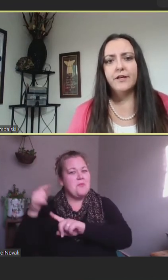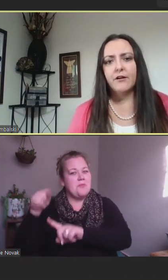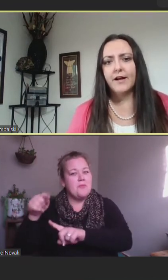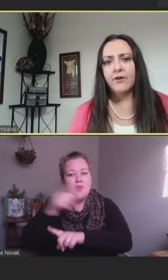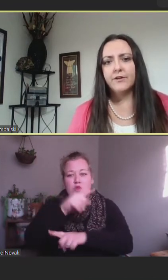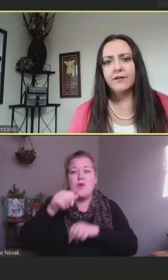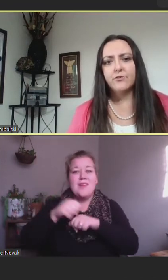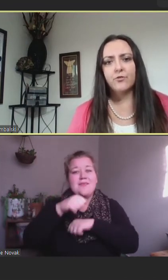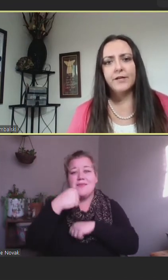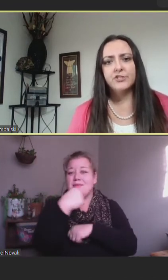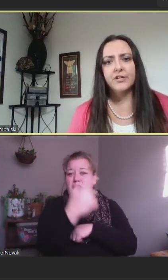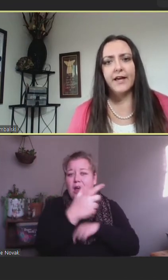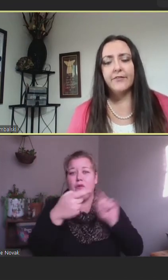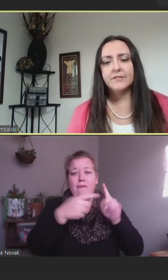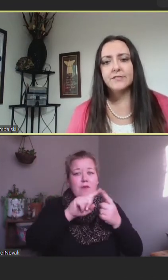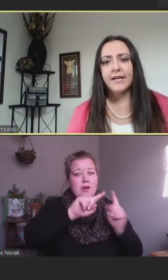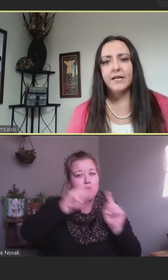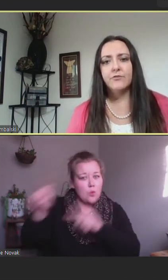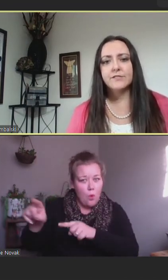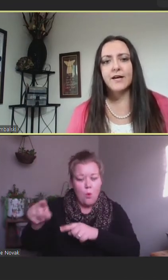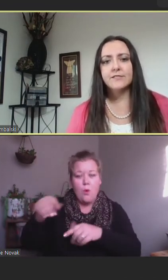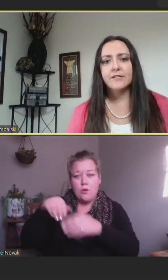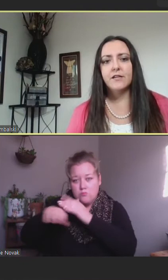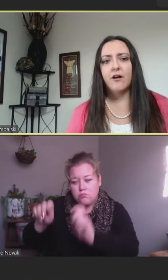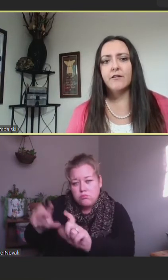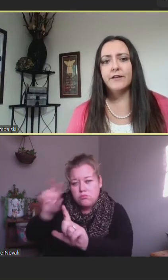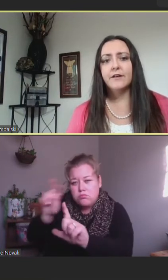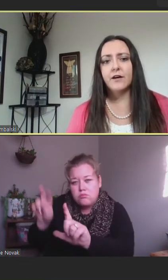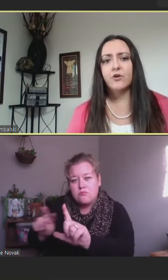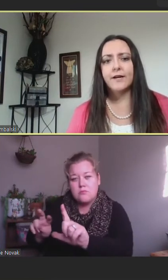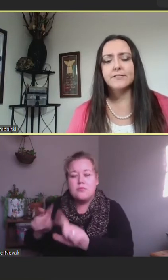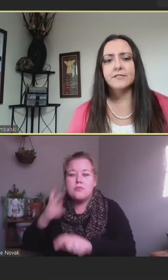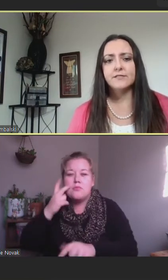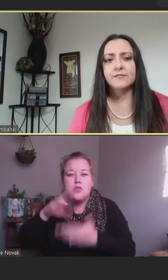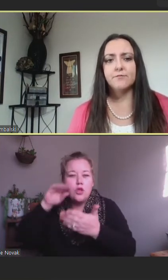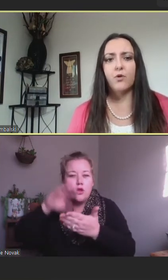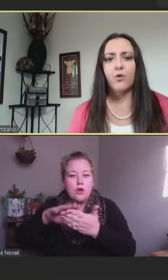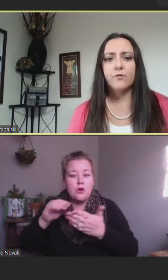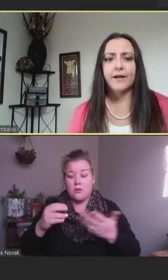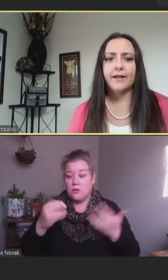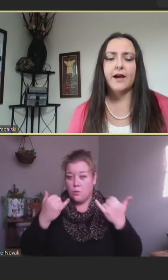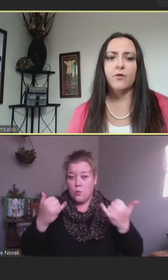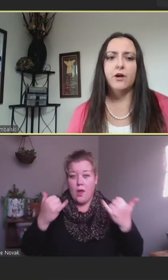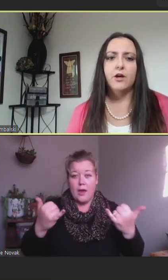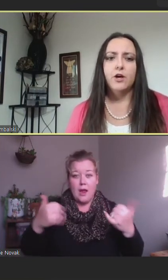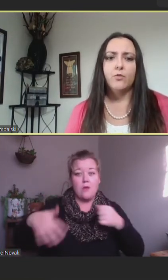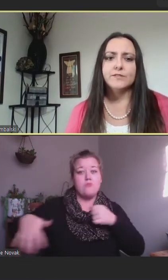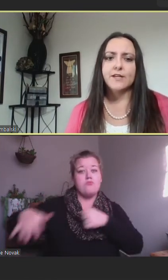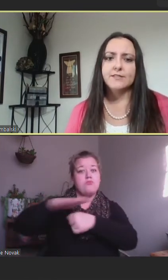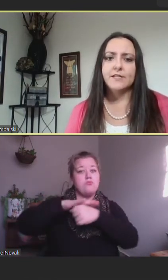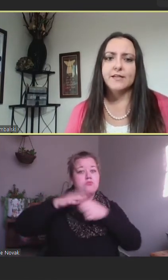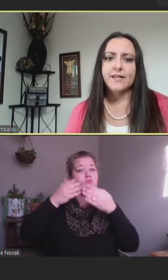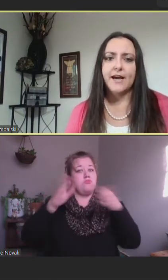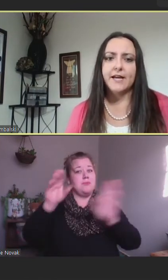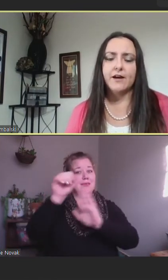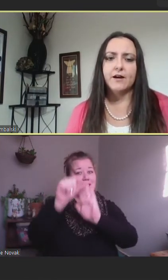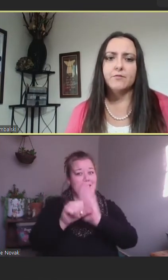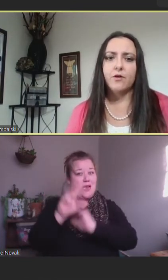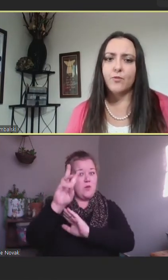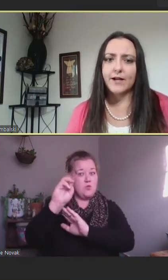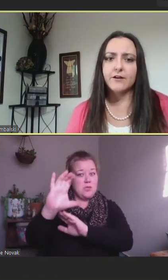community, our county, the region, and the state of Wisconsin are in a crisis mode right now. Wisconsin has